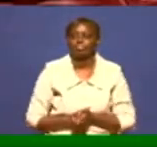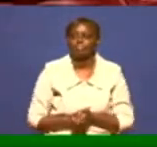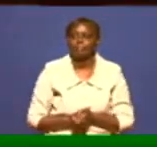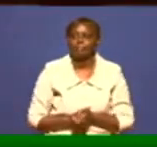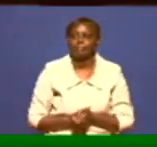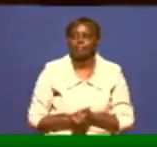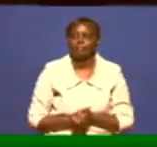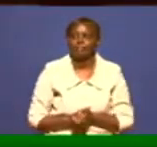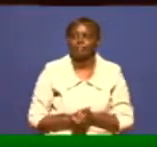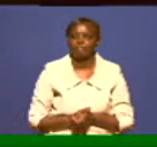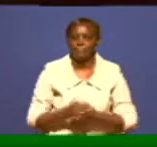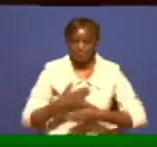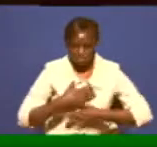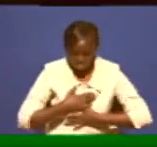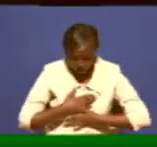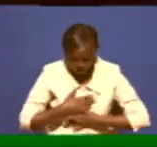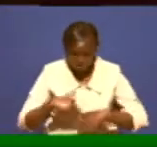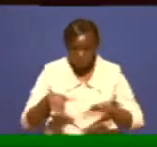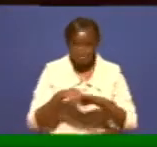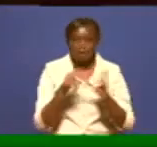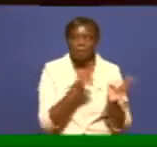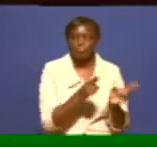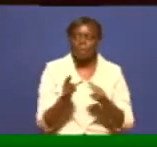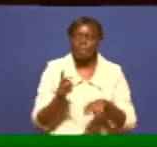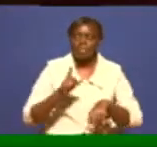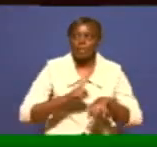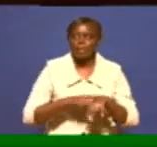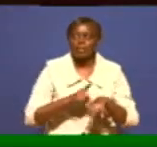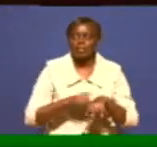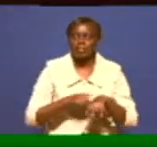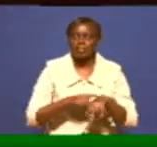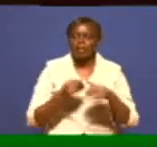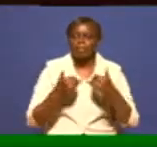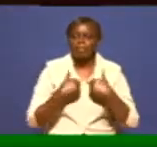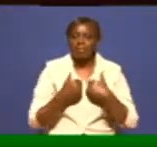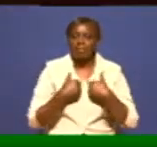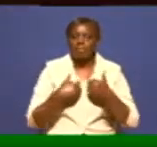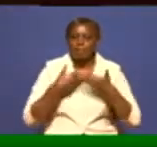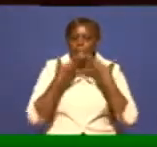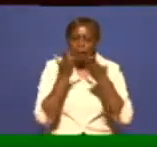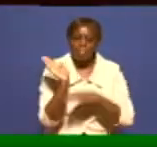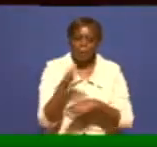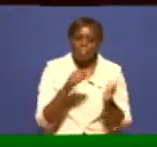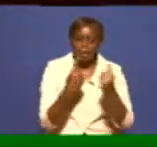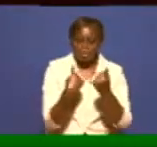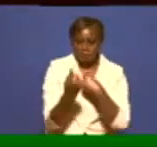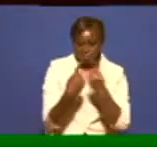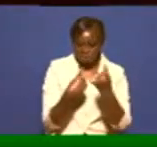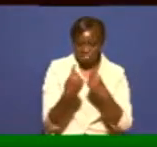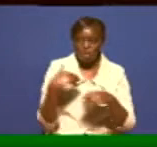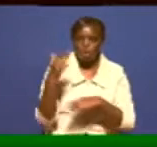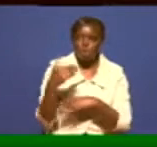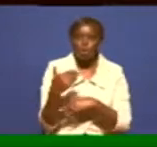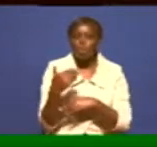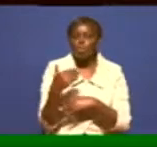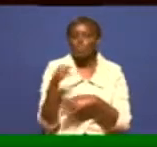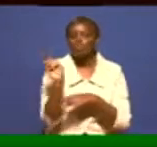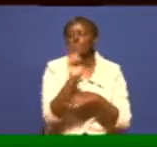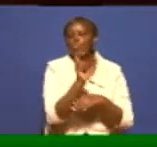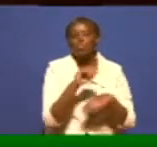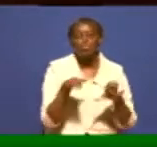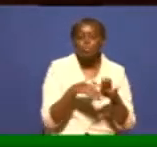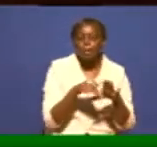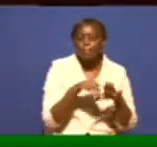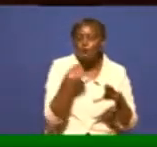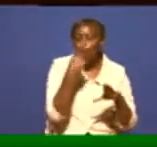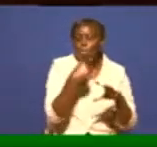Honorable members, as is usual, whenever we get to resumption of a debate, we always look out for members who had contributed at